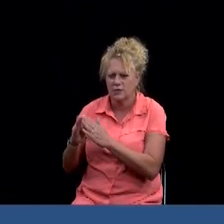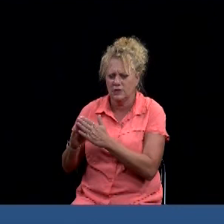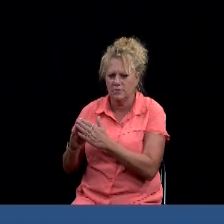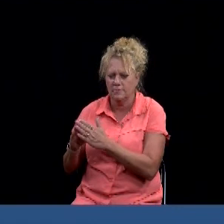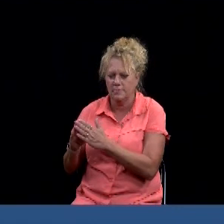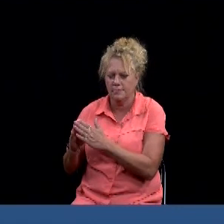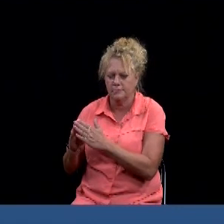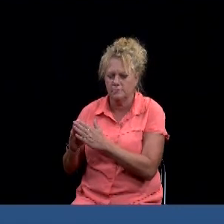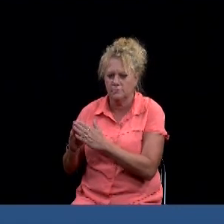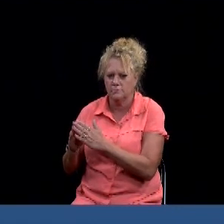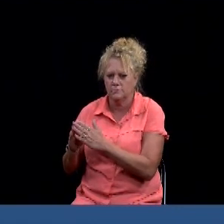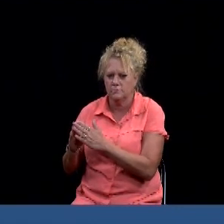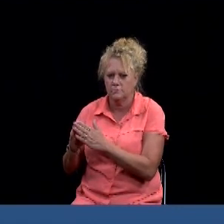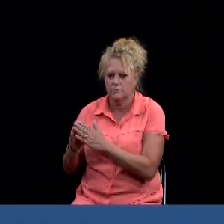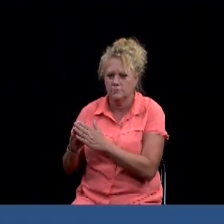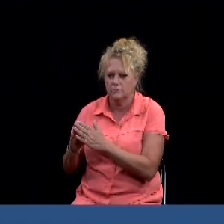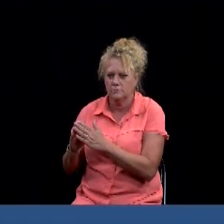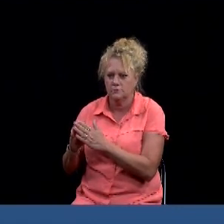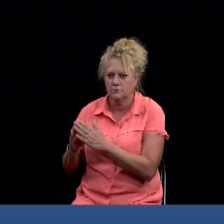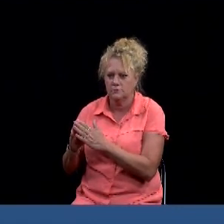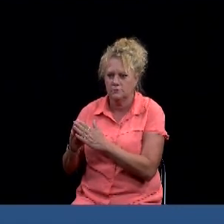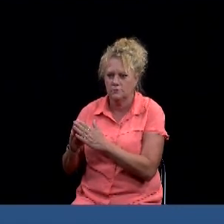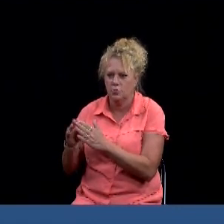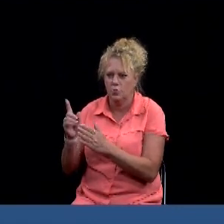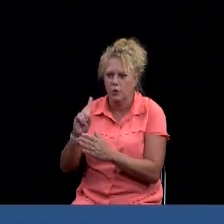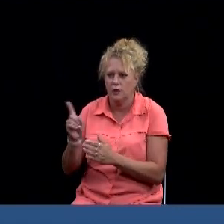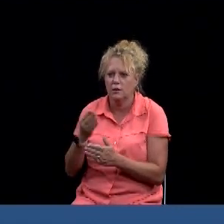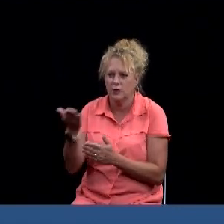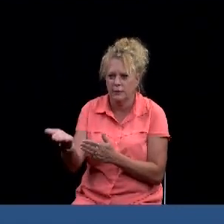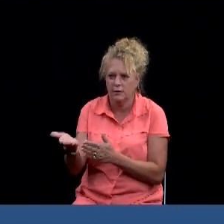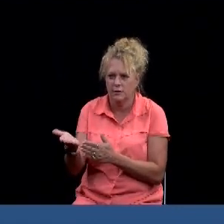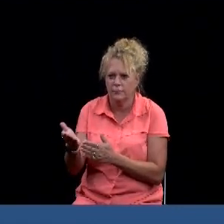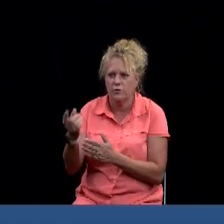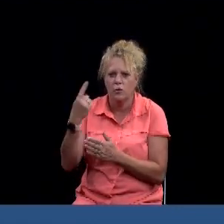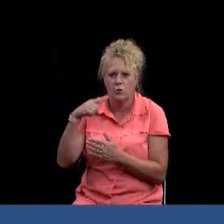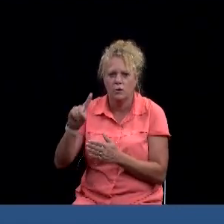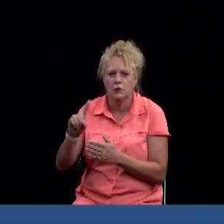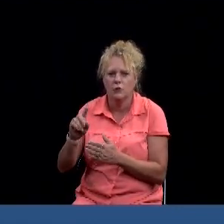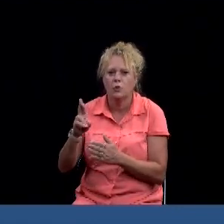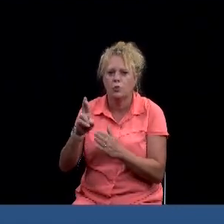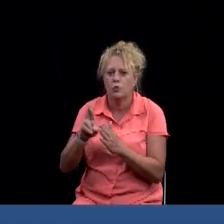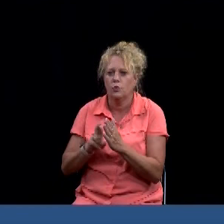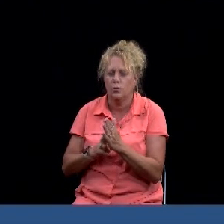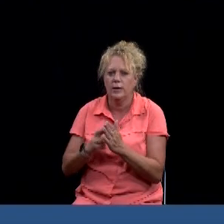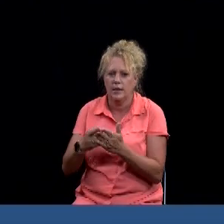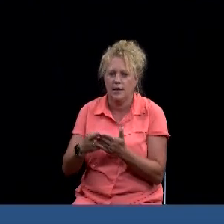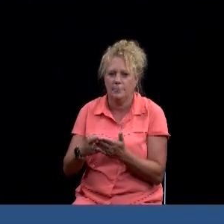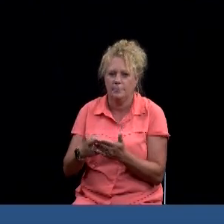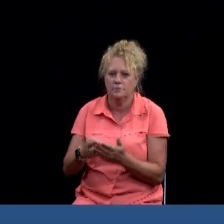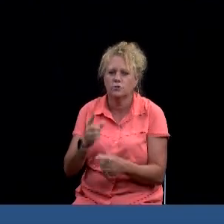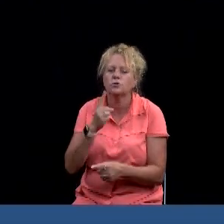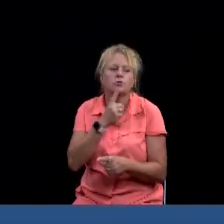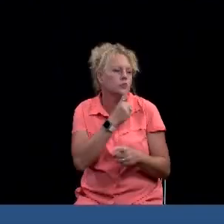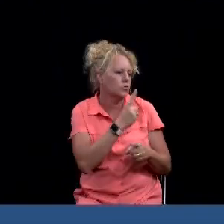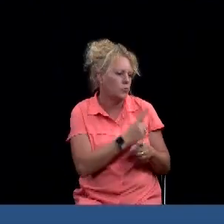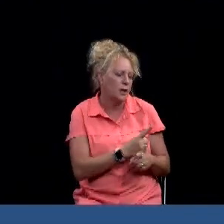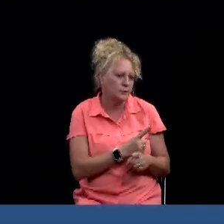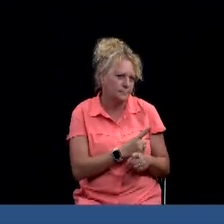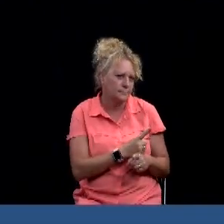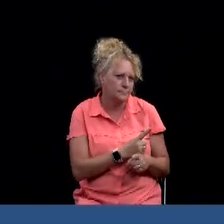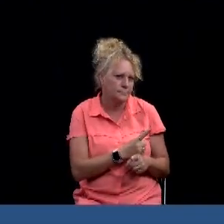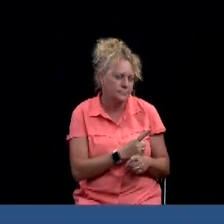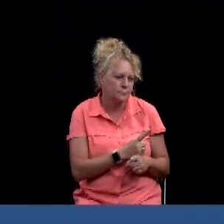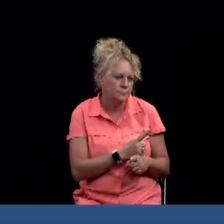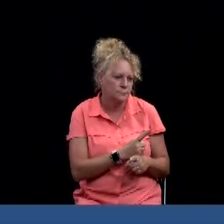the purpose of doing the rehab. And then That's correct. Okay, and then at the end of the bond term,